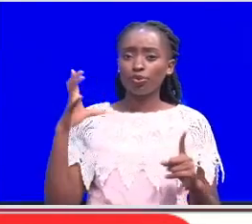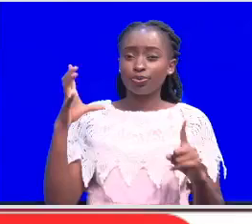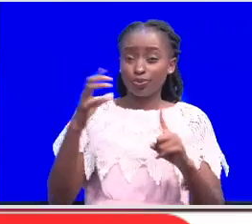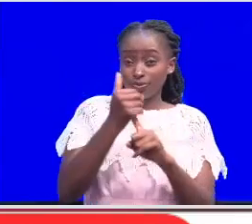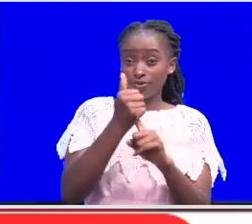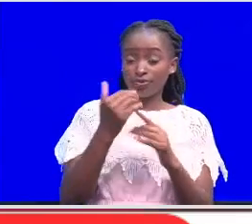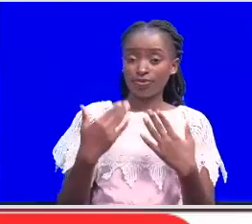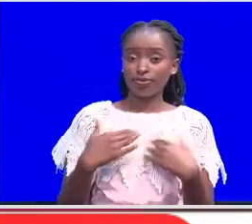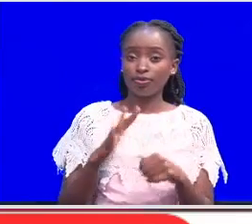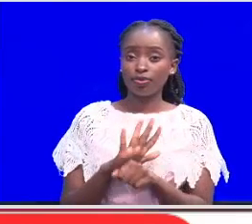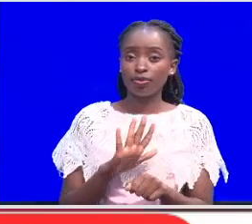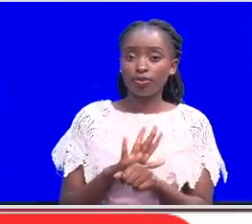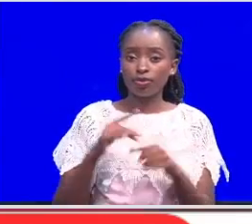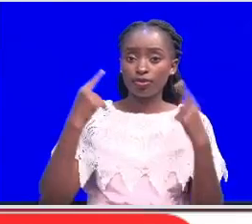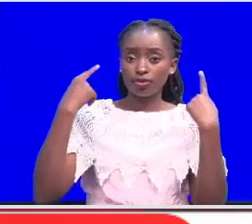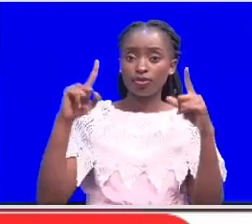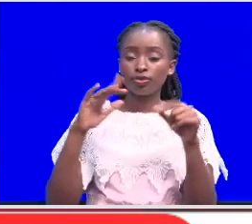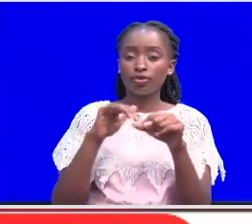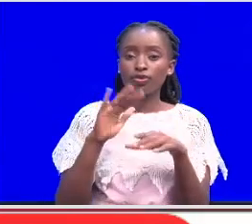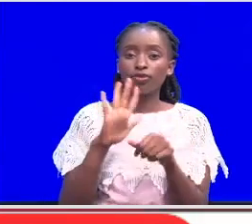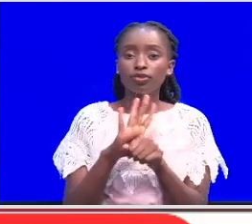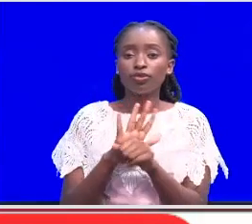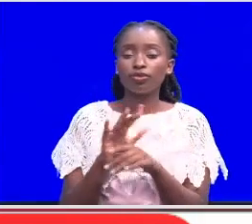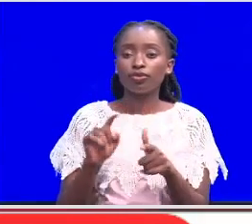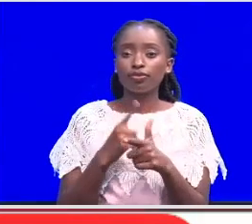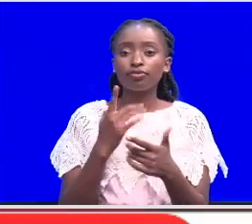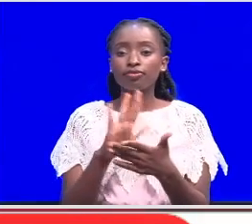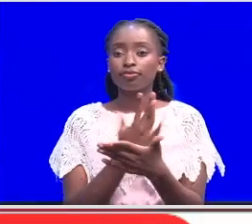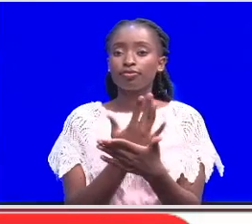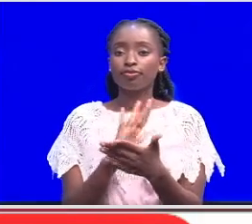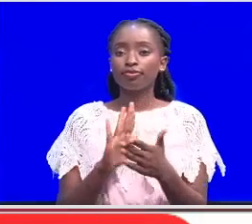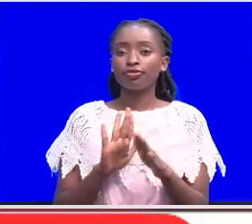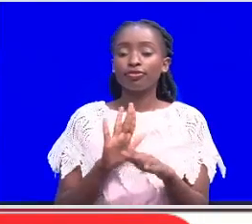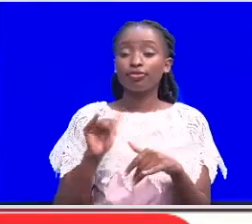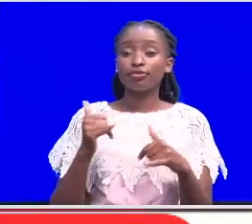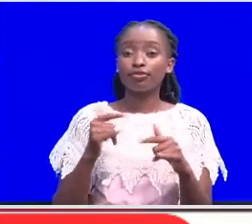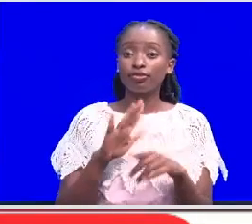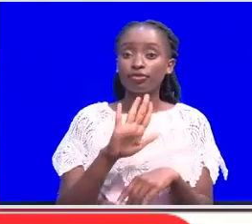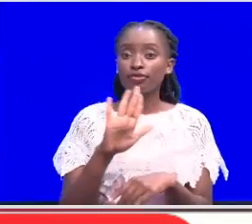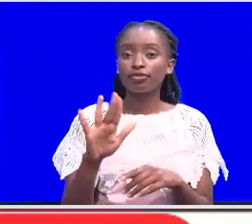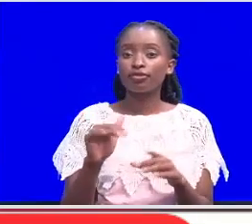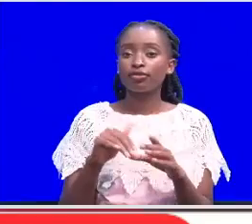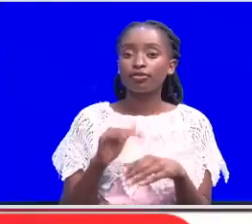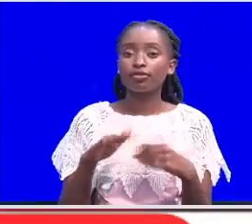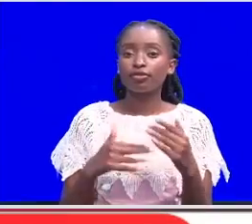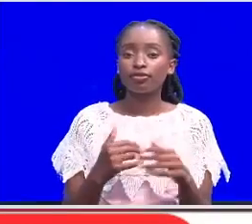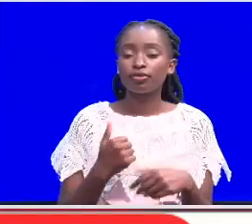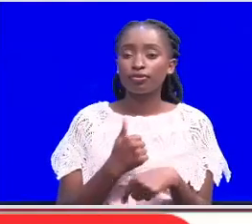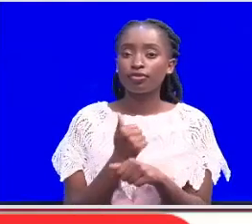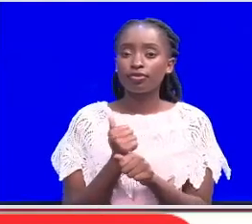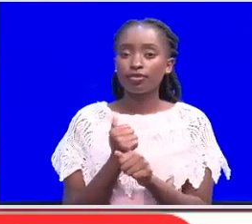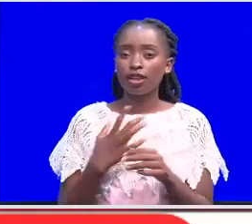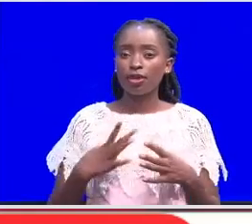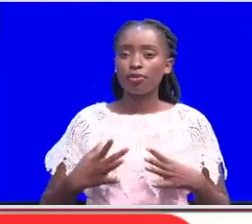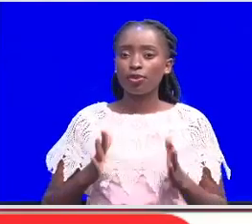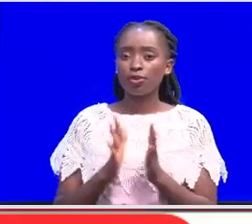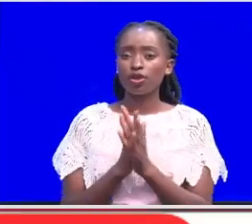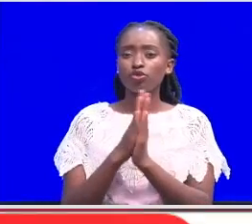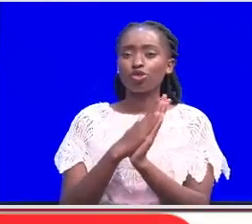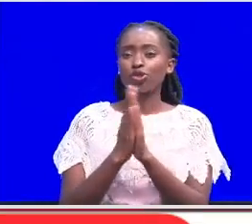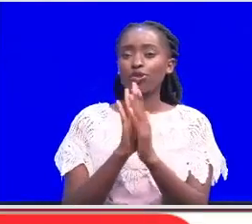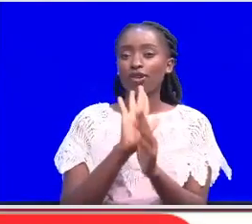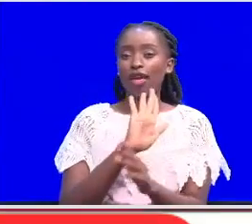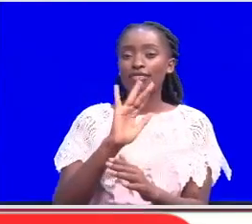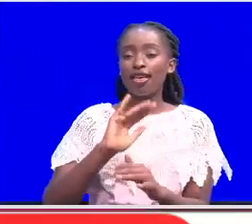various fields and shared their journey and visions for the Alumni Association, inspiring the audience with their stories of triumph